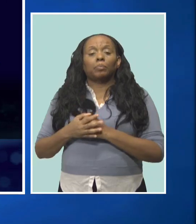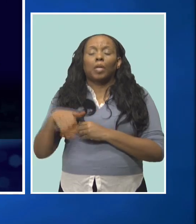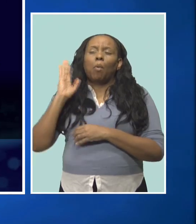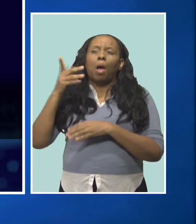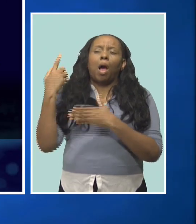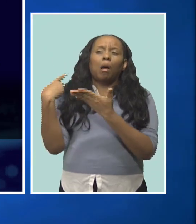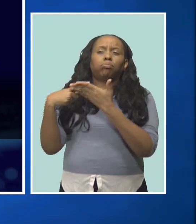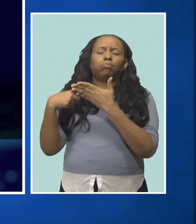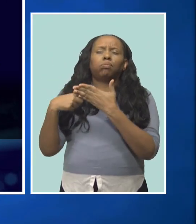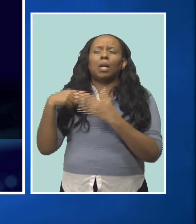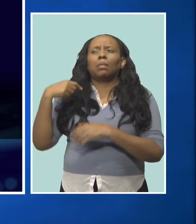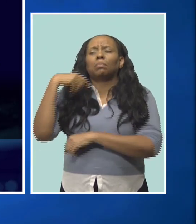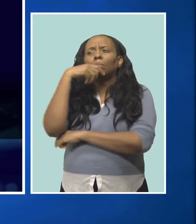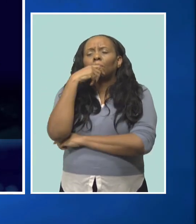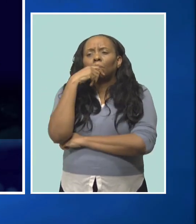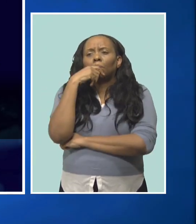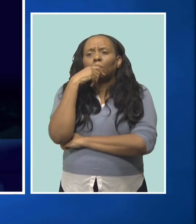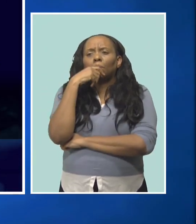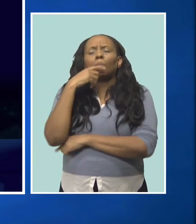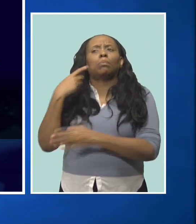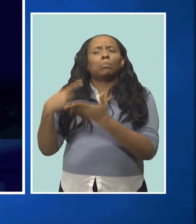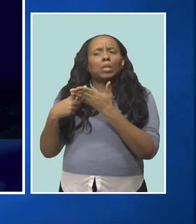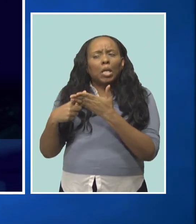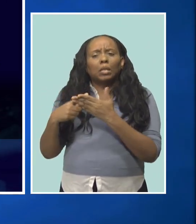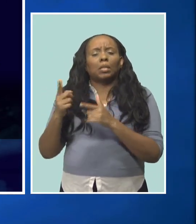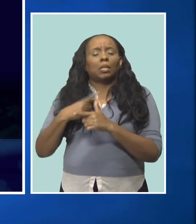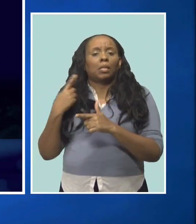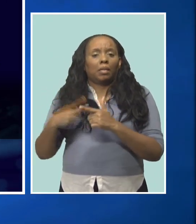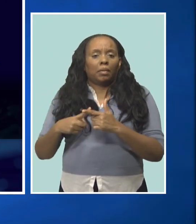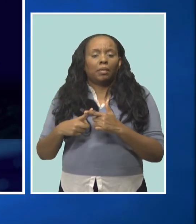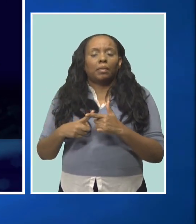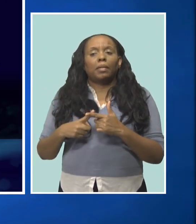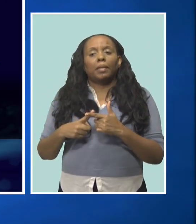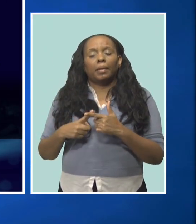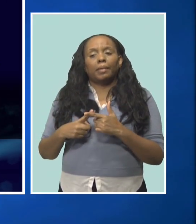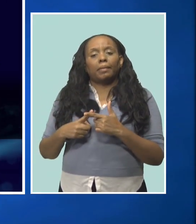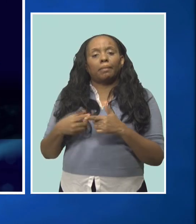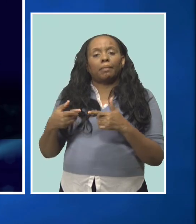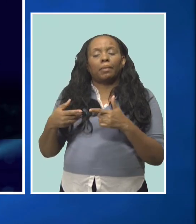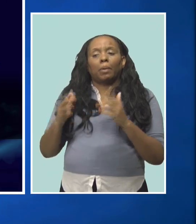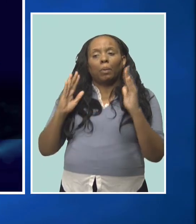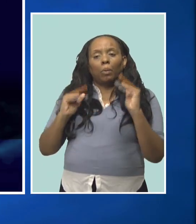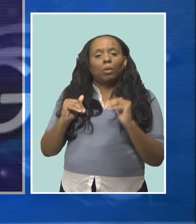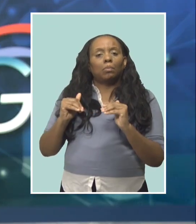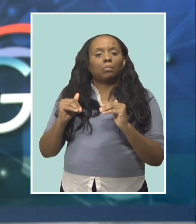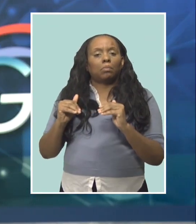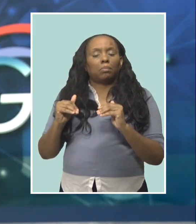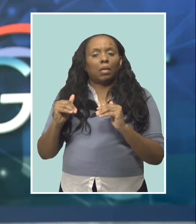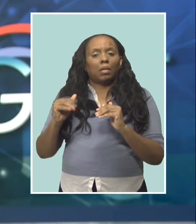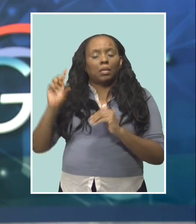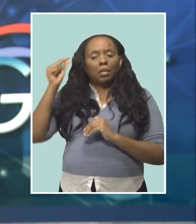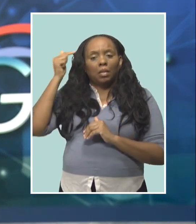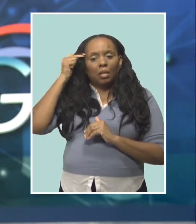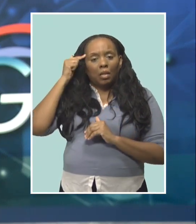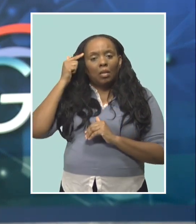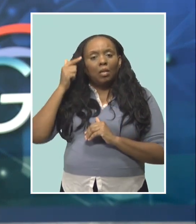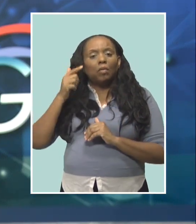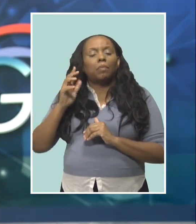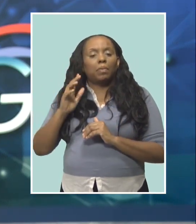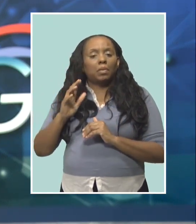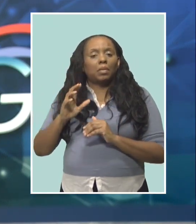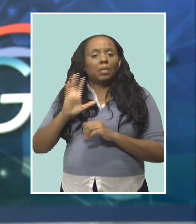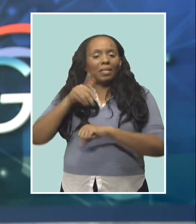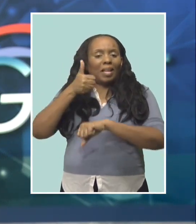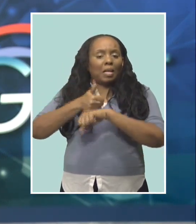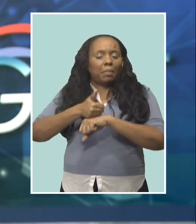that the government will then legislate cashless across the board for all PSVs. The cashless system will